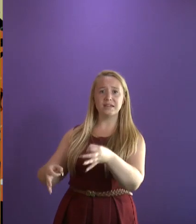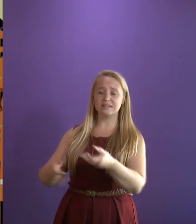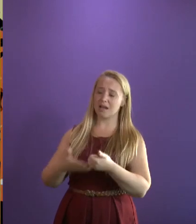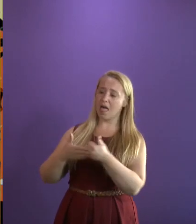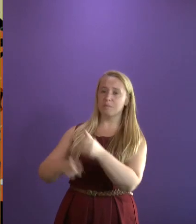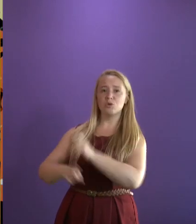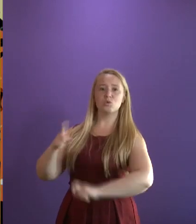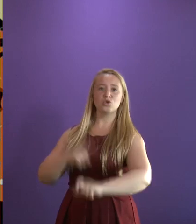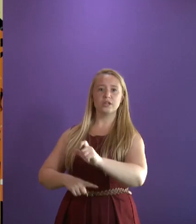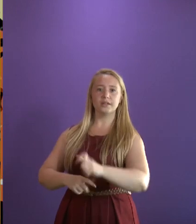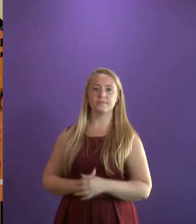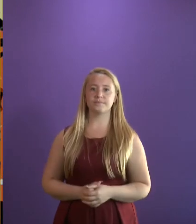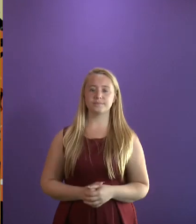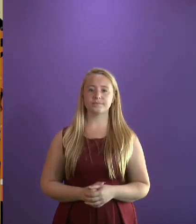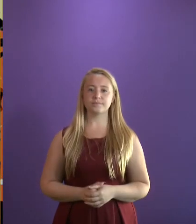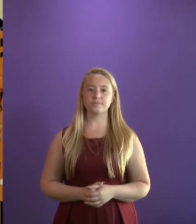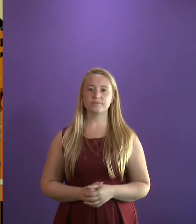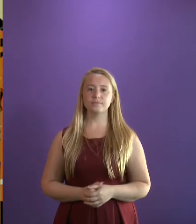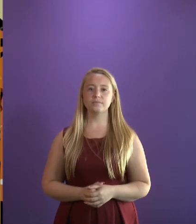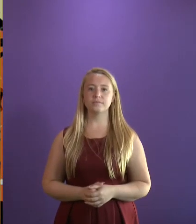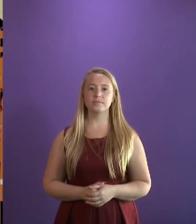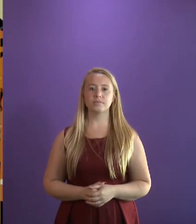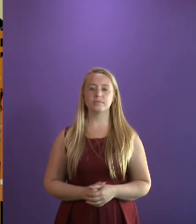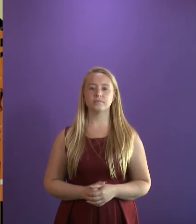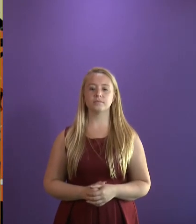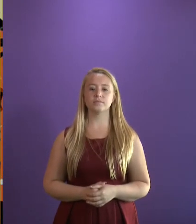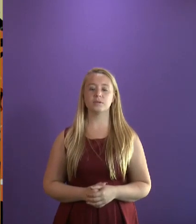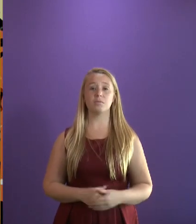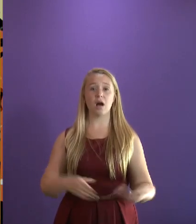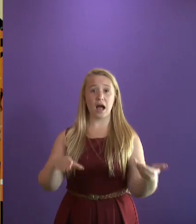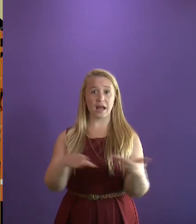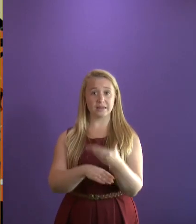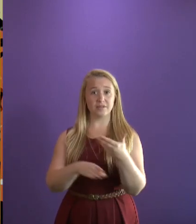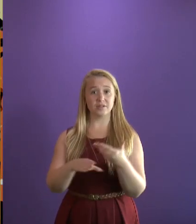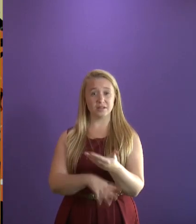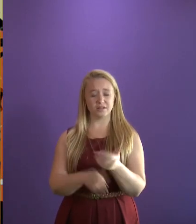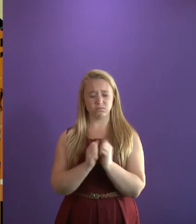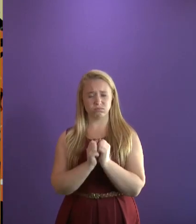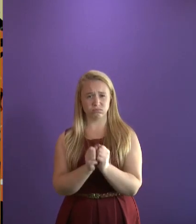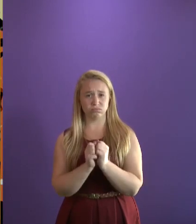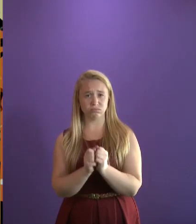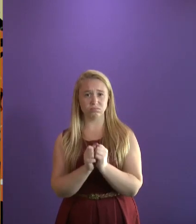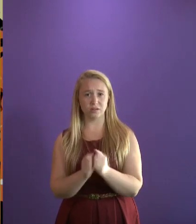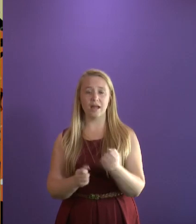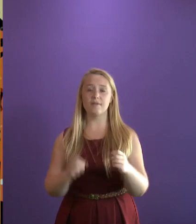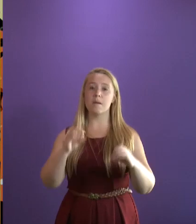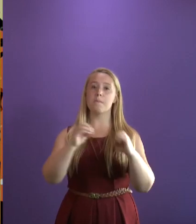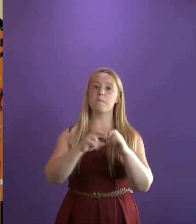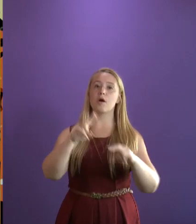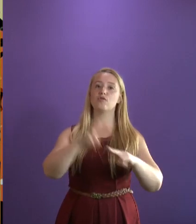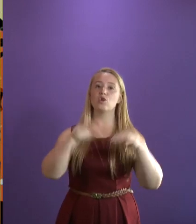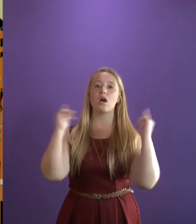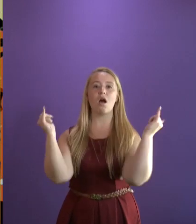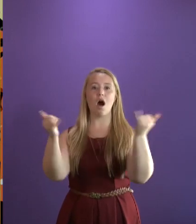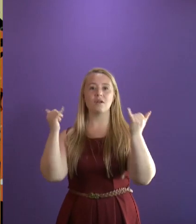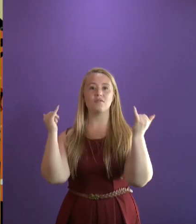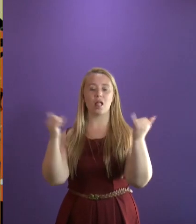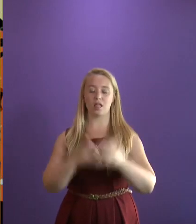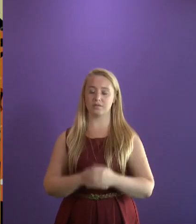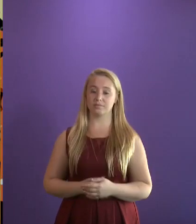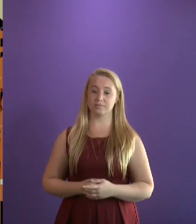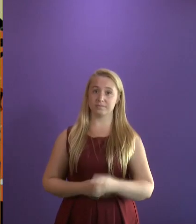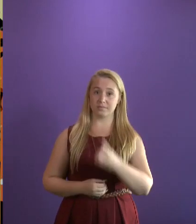community. The most rewarding things are the activities that we have. We have Burnfoot Carnival. I'm working at the